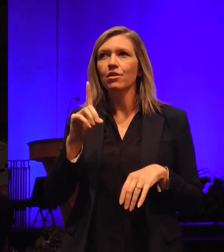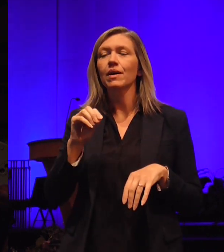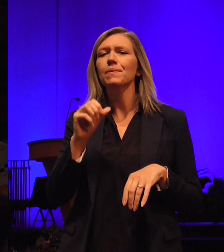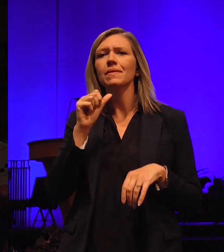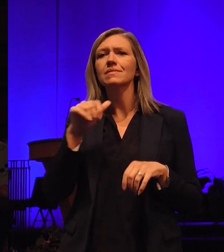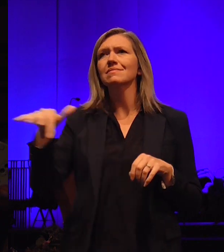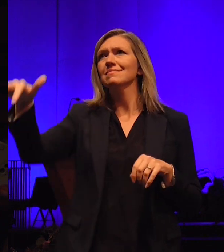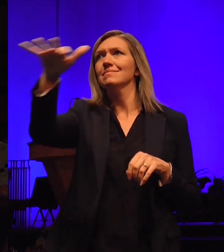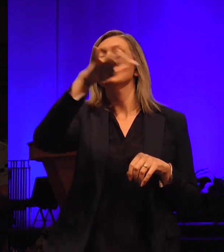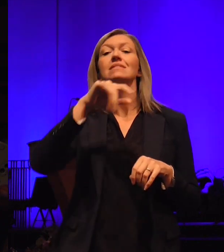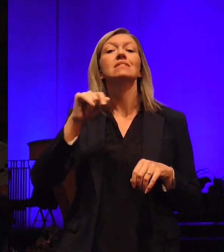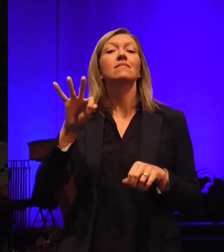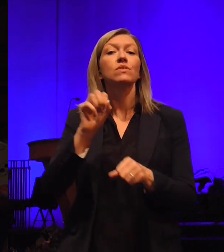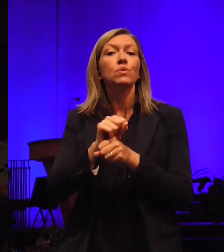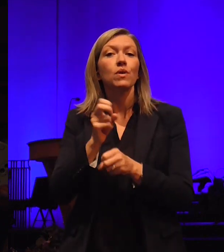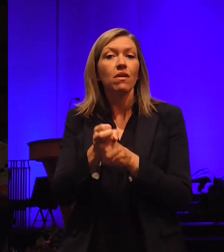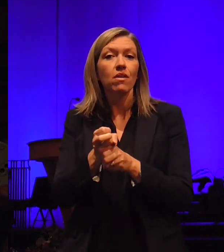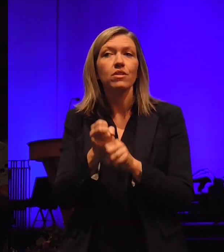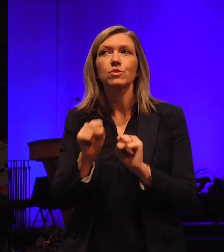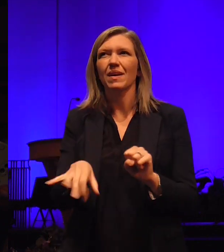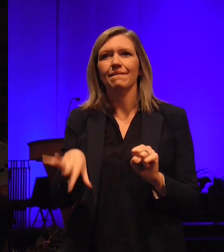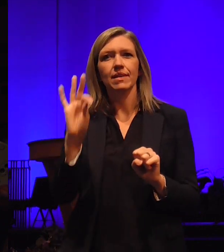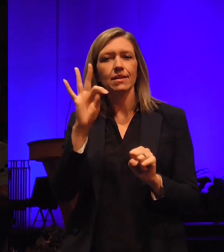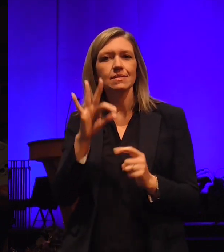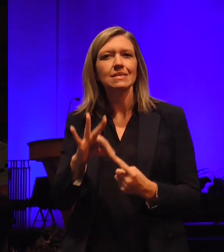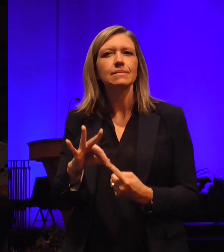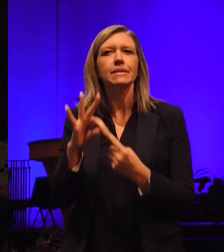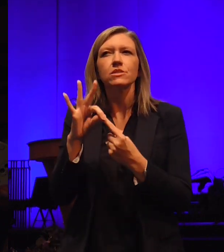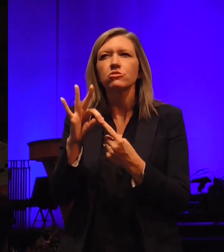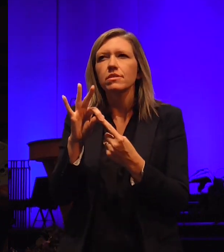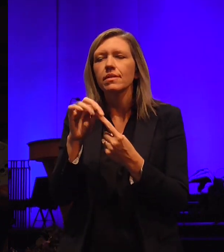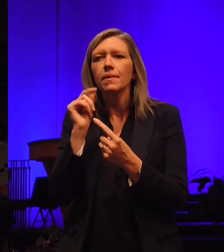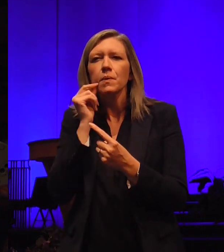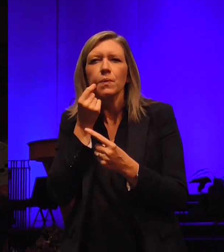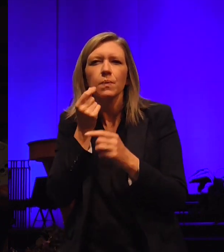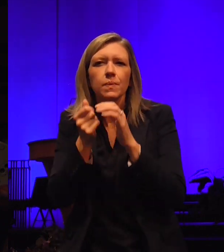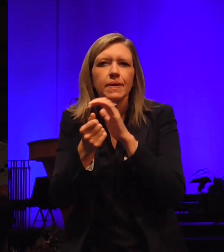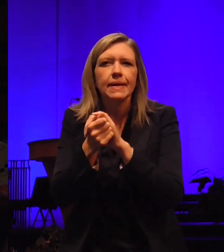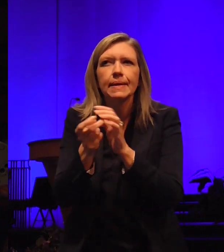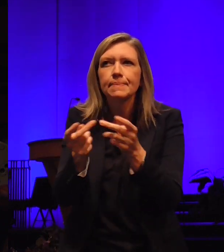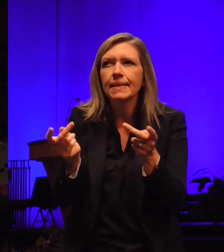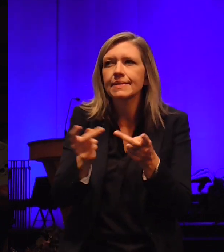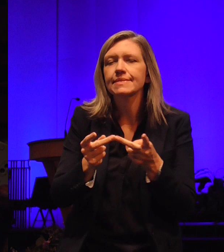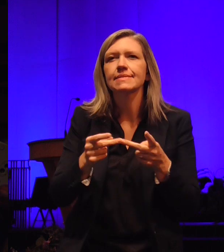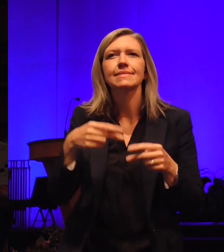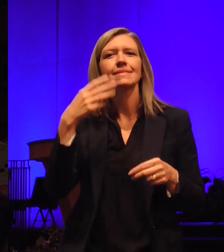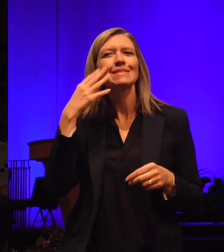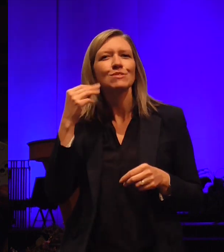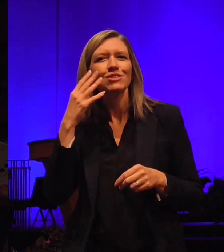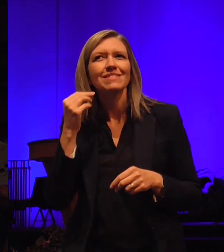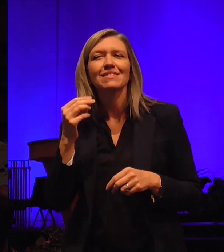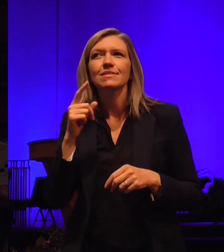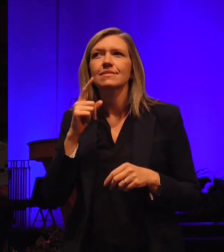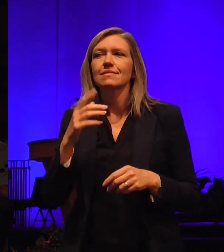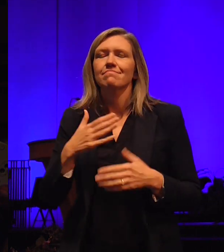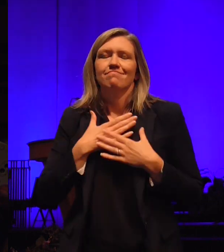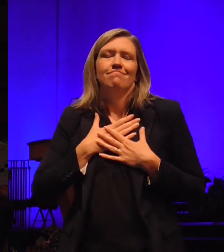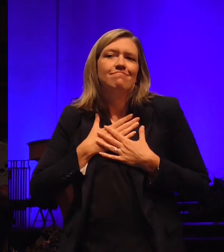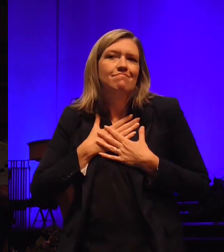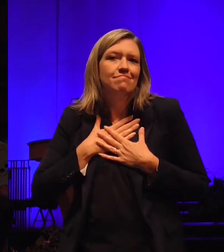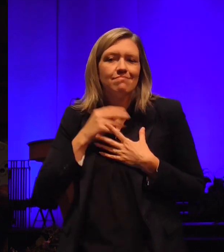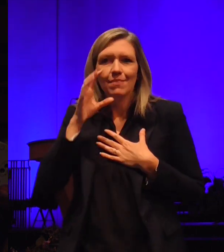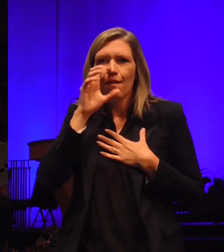if you work really hard, you can find these special places and experiences that uplift you in